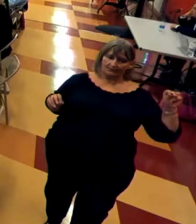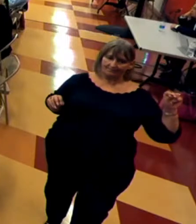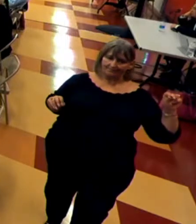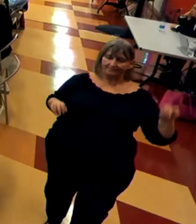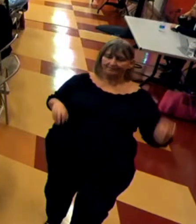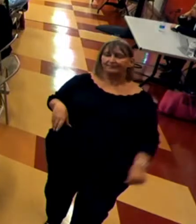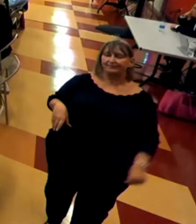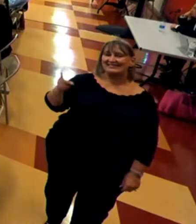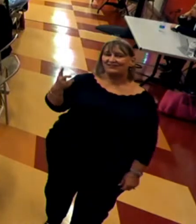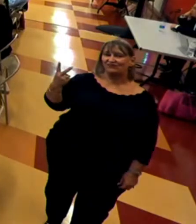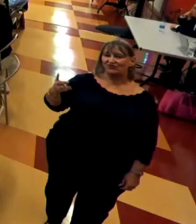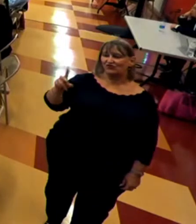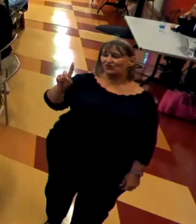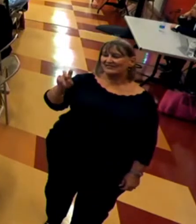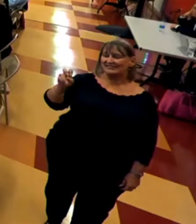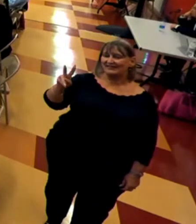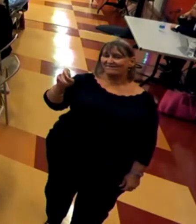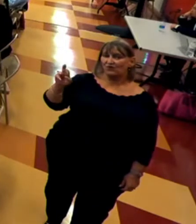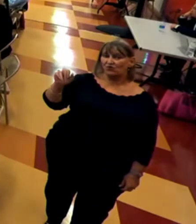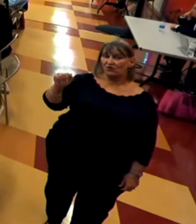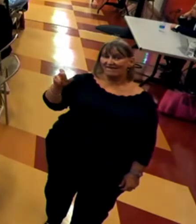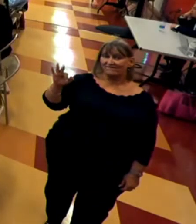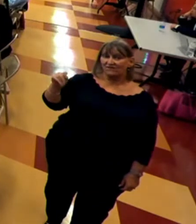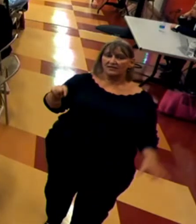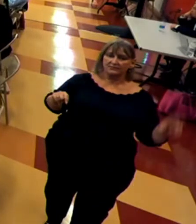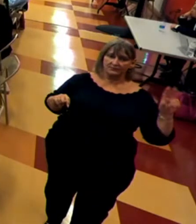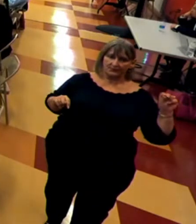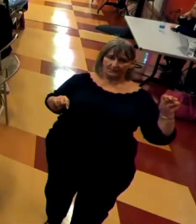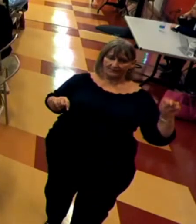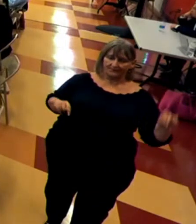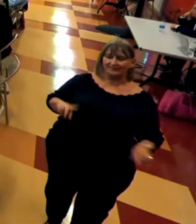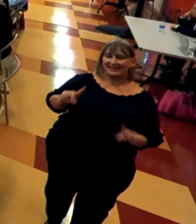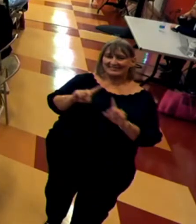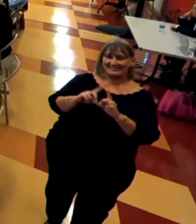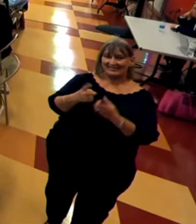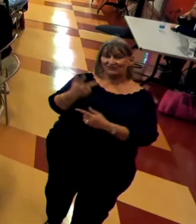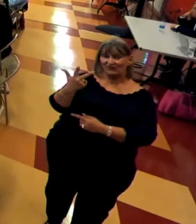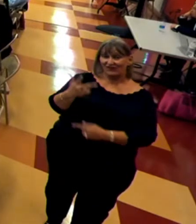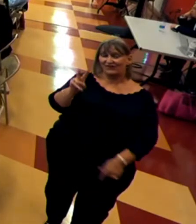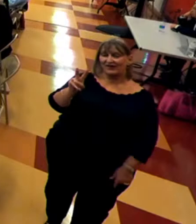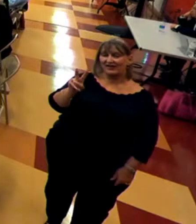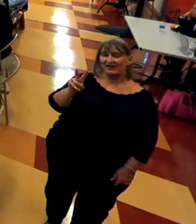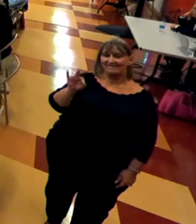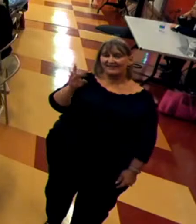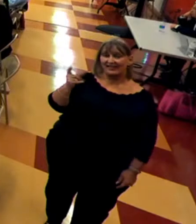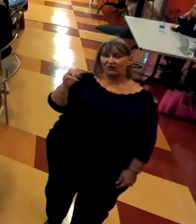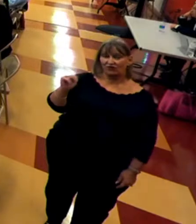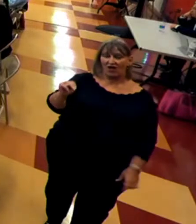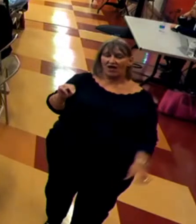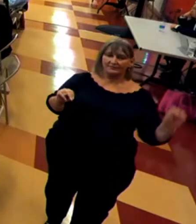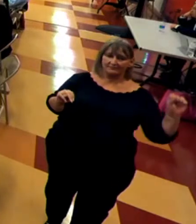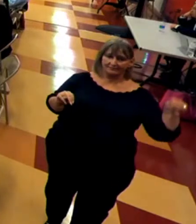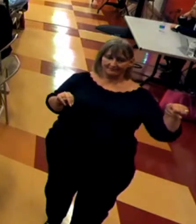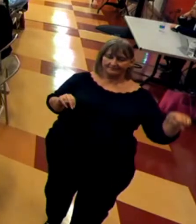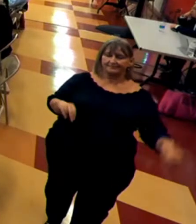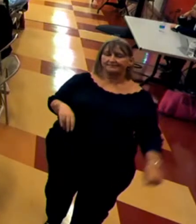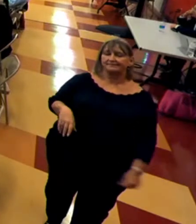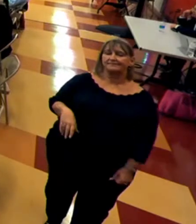District 2, Devorah Frost. Nay. District 3, Rebecca Vigran. Yay.